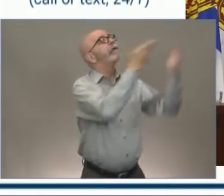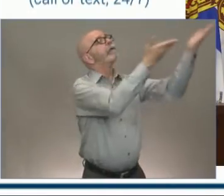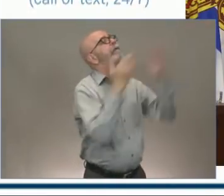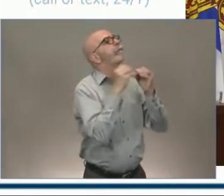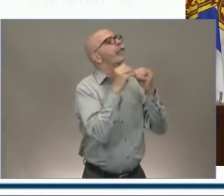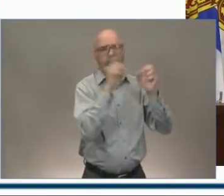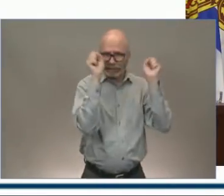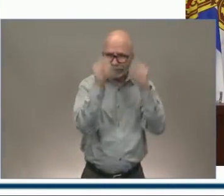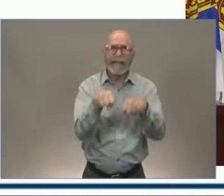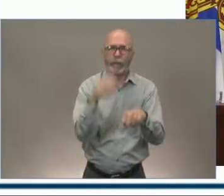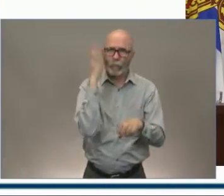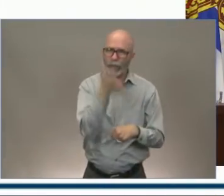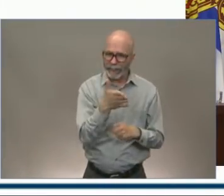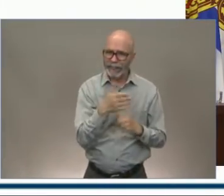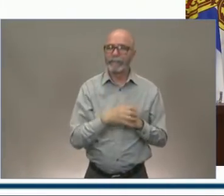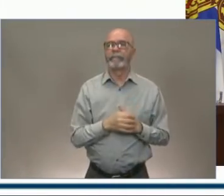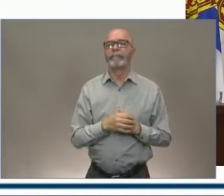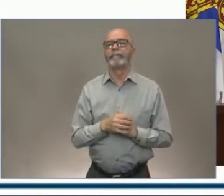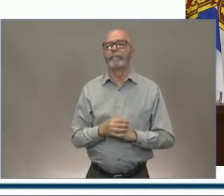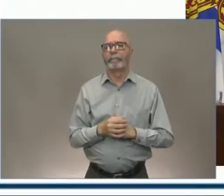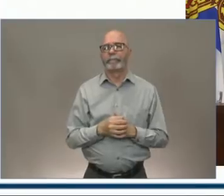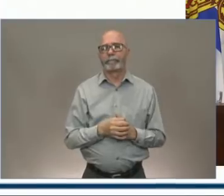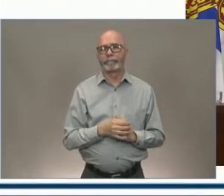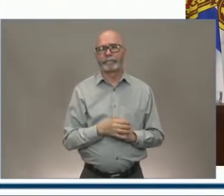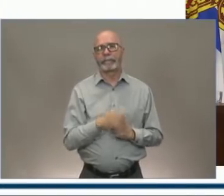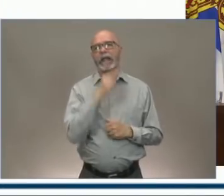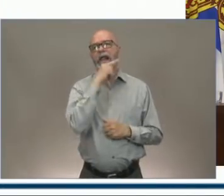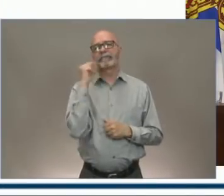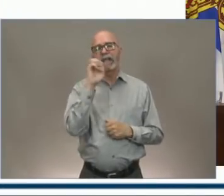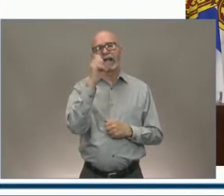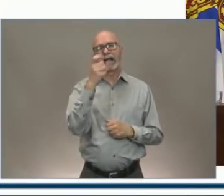Halifax Examiner. I've asked you this before, I'm going to ask you